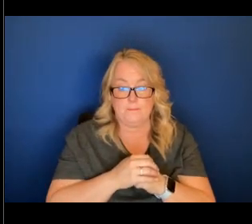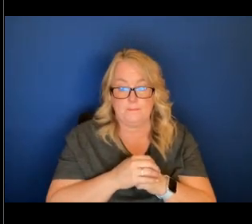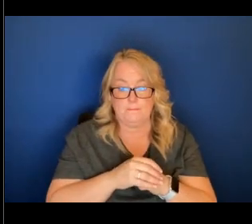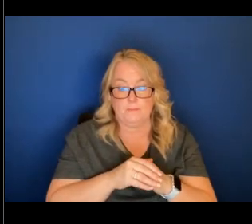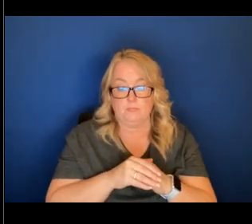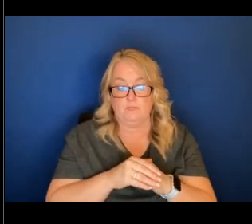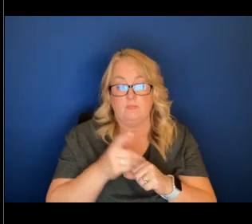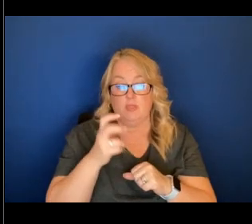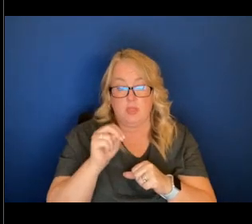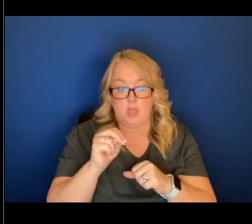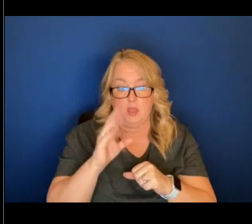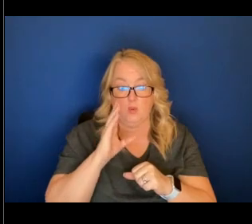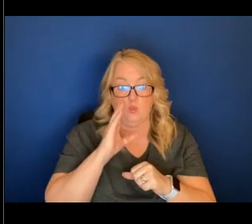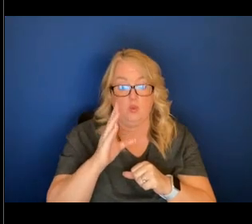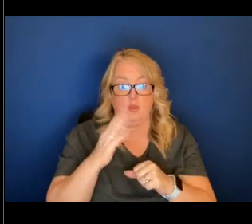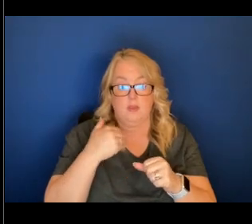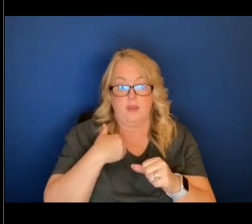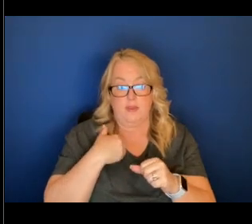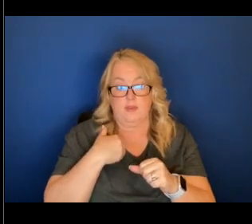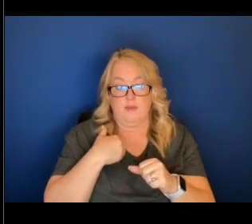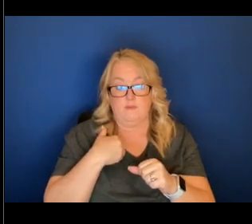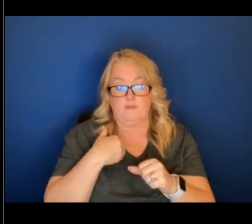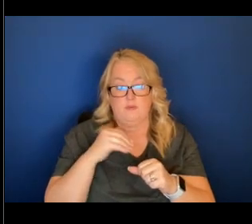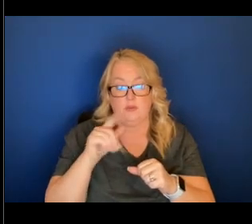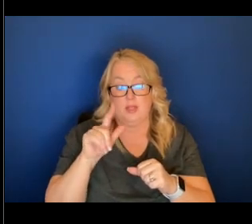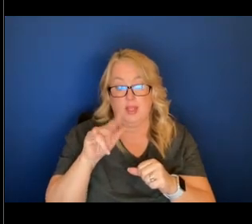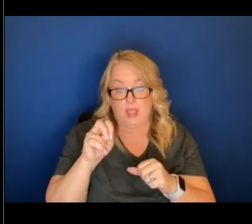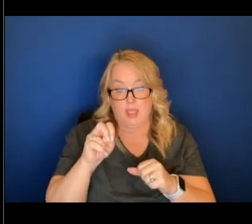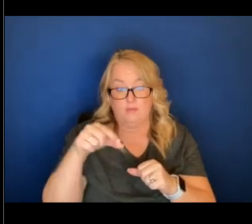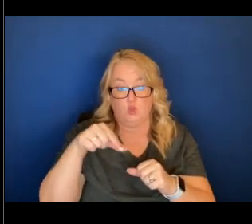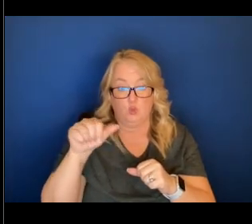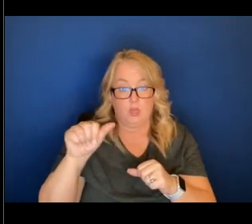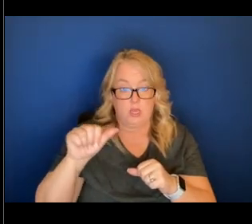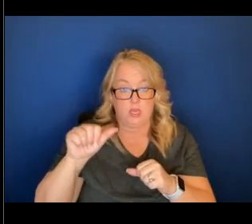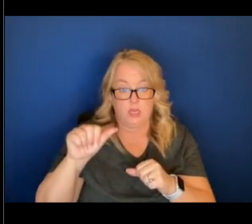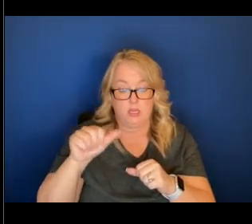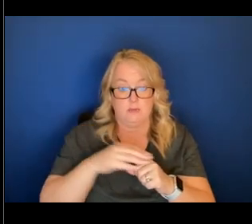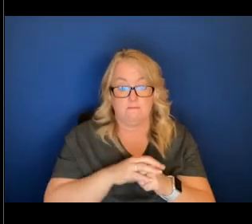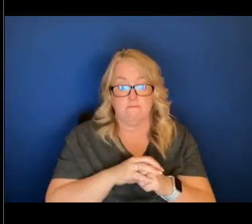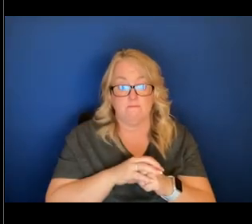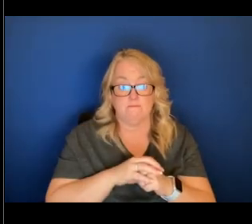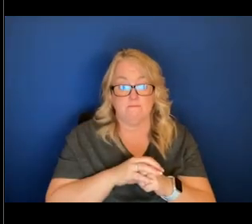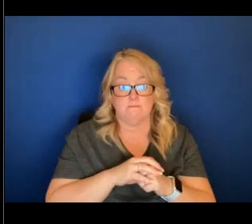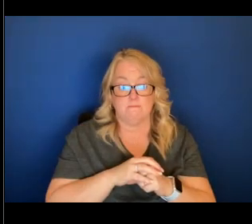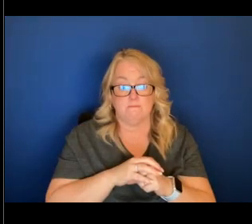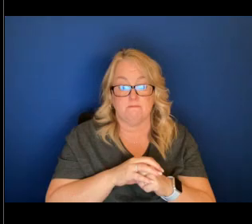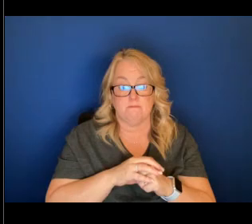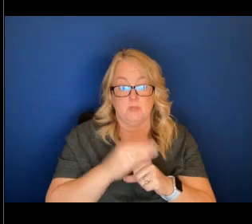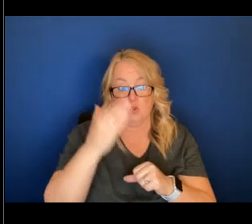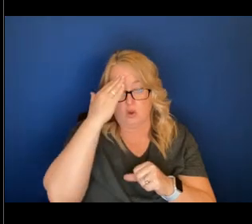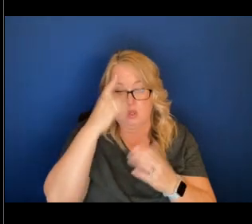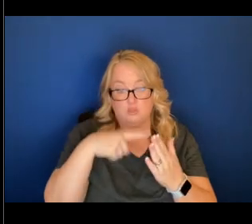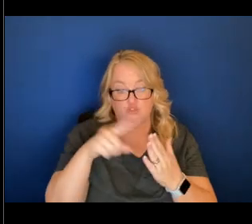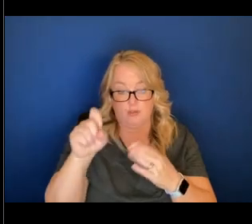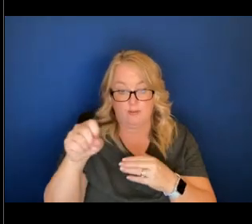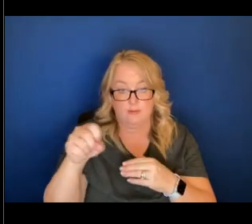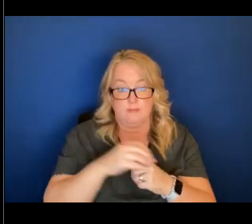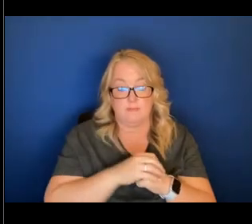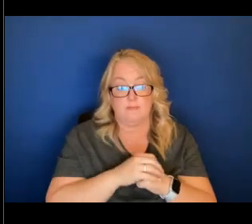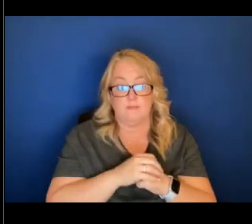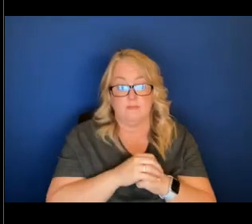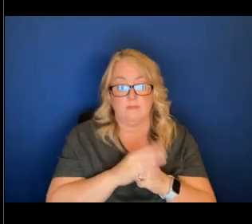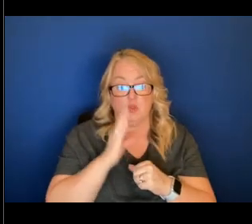And then we will follow that with a live Q&A session. We will have our knowledge check review,